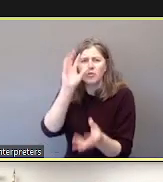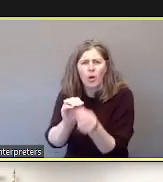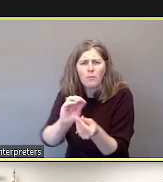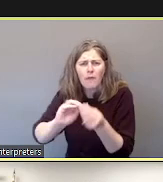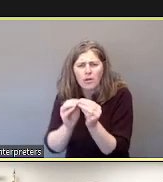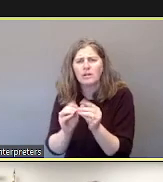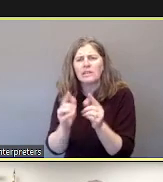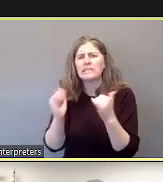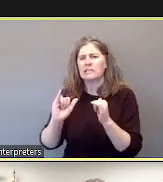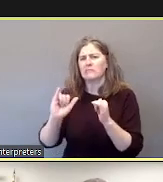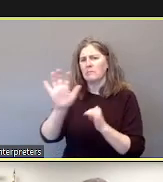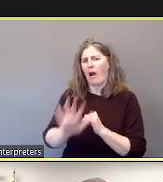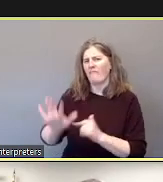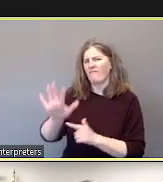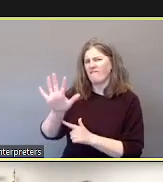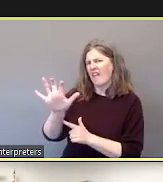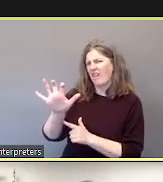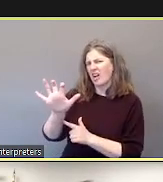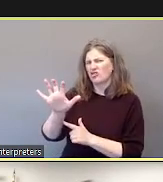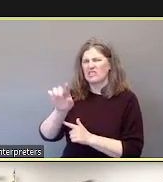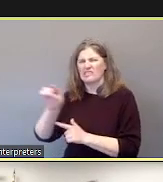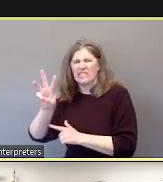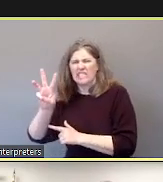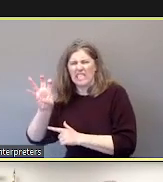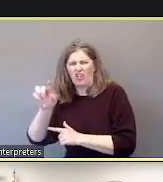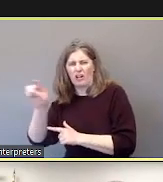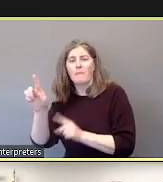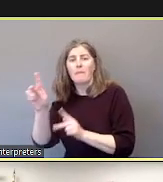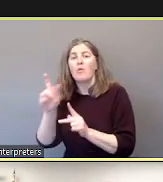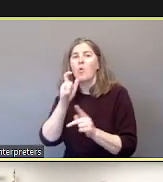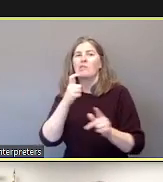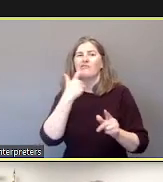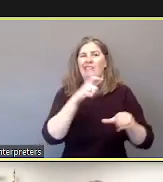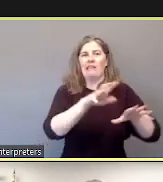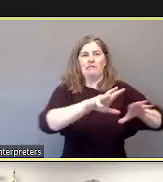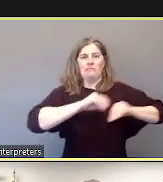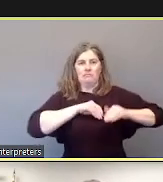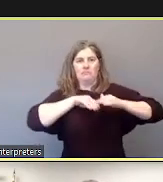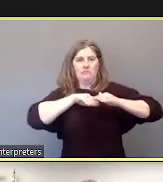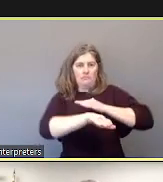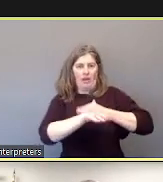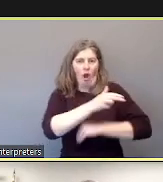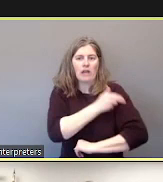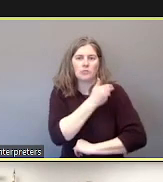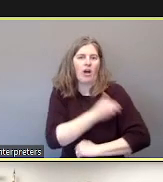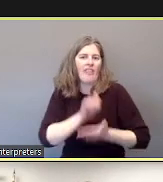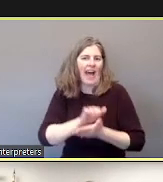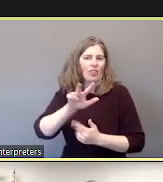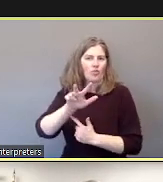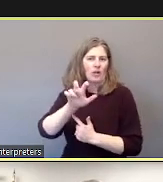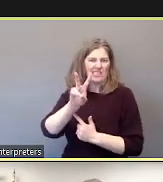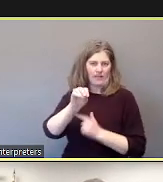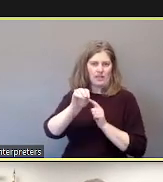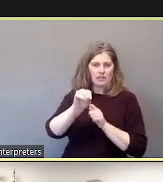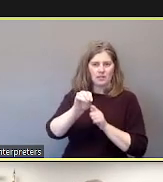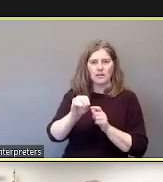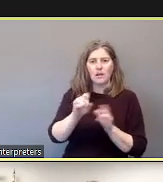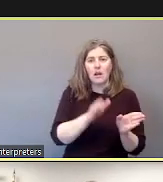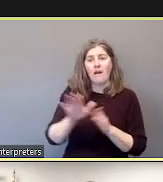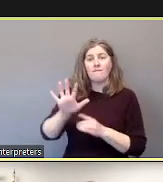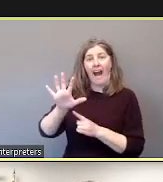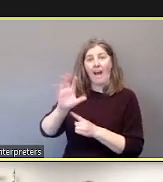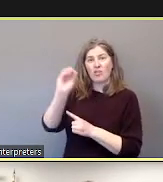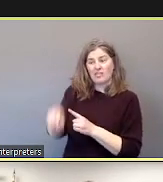running in the high 500s, low 600s. It's the number of people admitted to the hospital. And about 5% of all